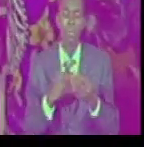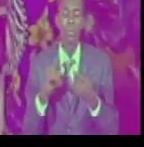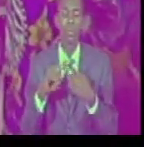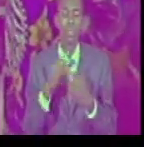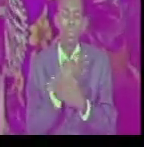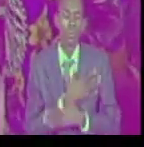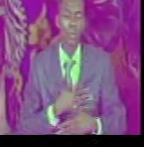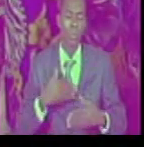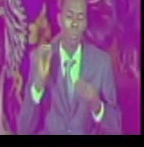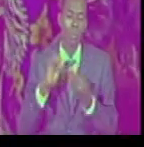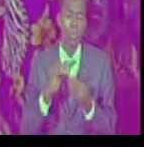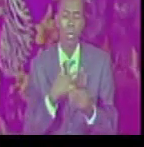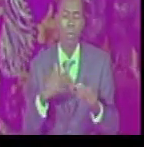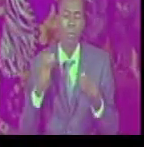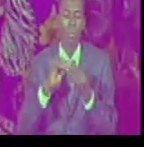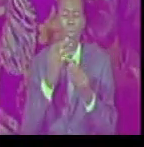blessing.